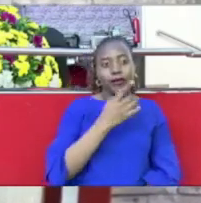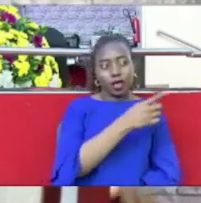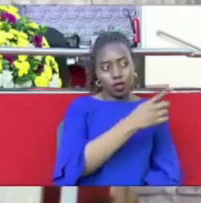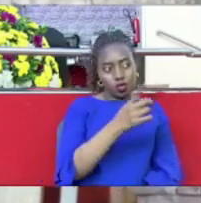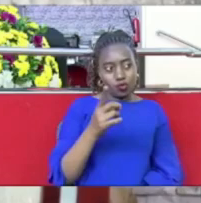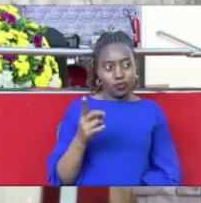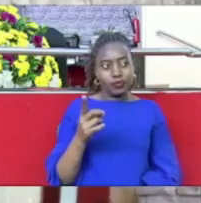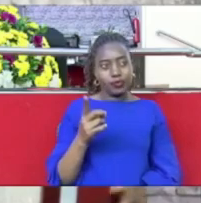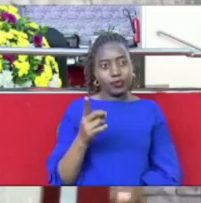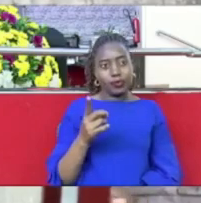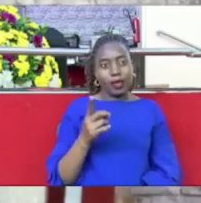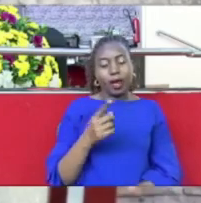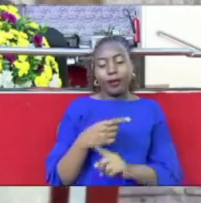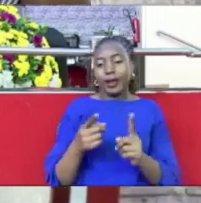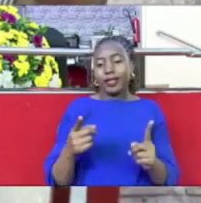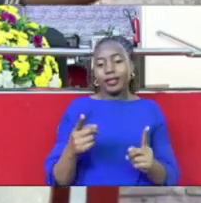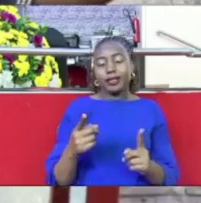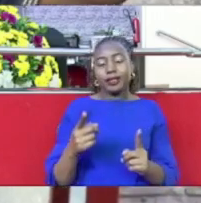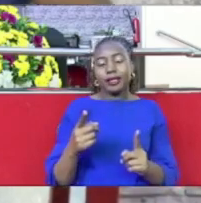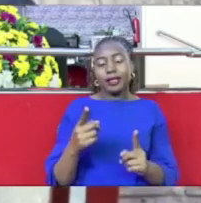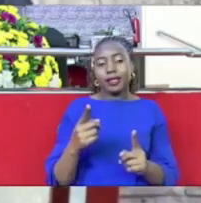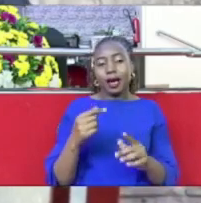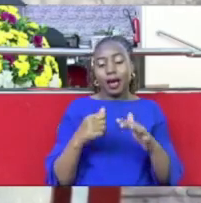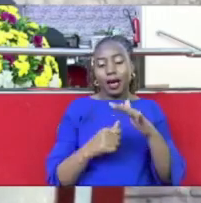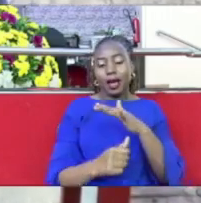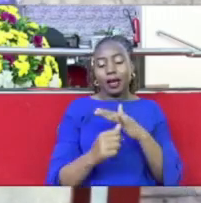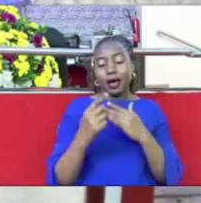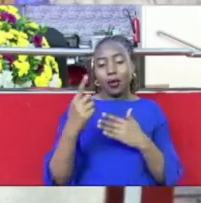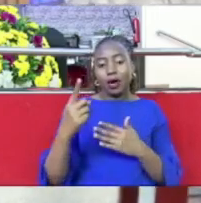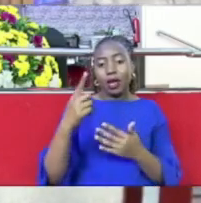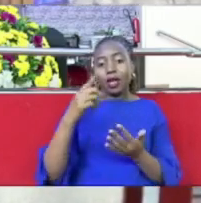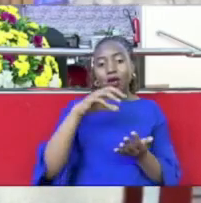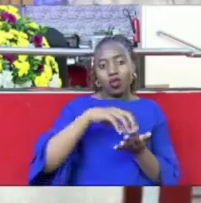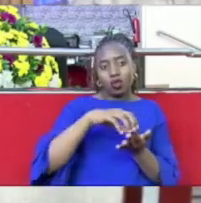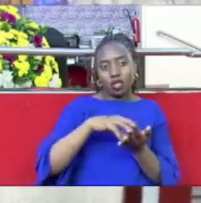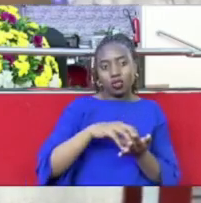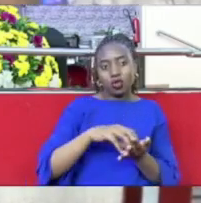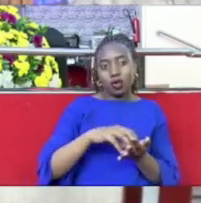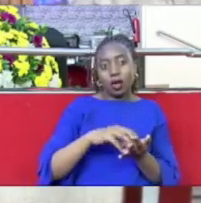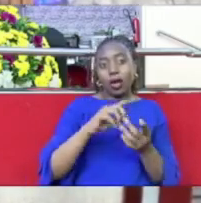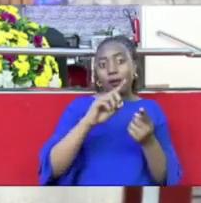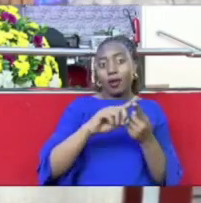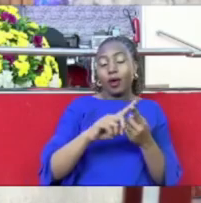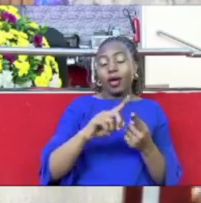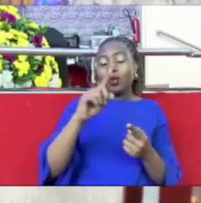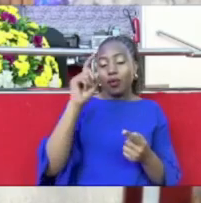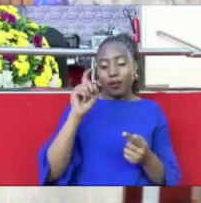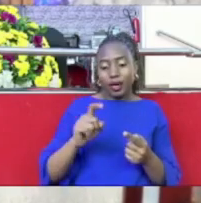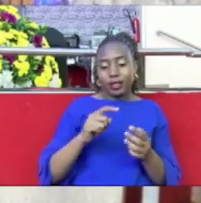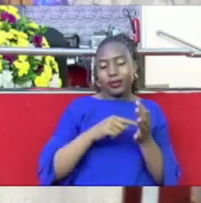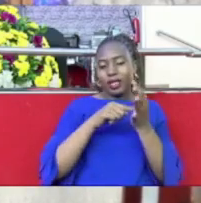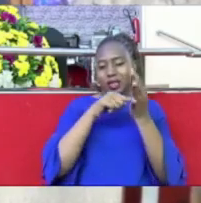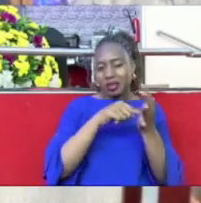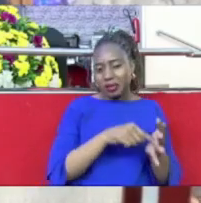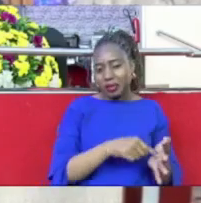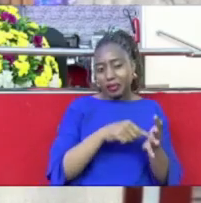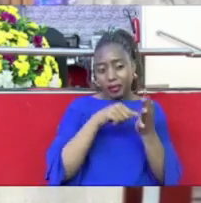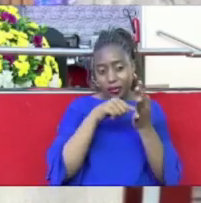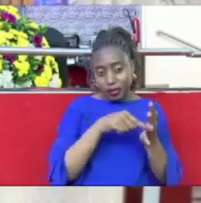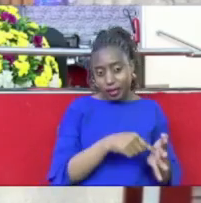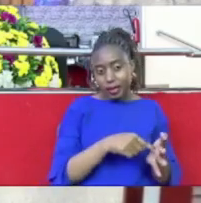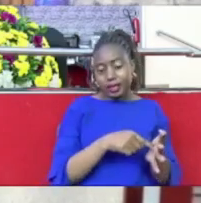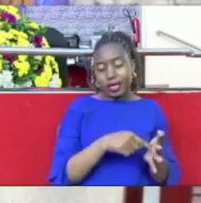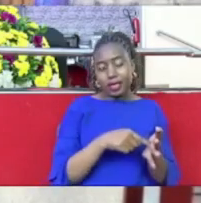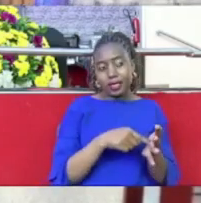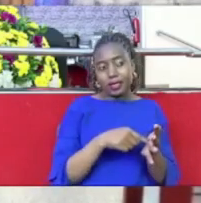one condition. Lakini kwa sharti moja. Be consistent. Lazima uwe msahimilivu. Be persistent. Lazima uendelee.